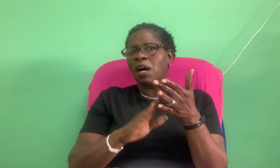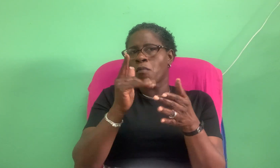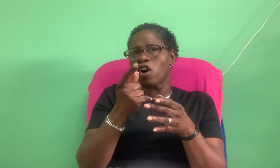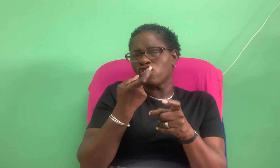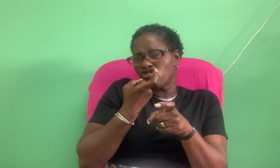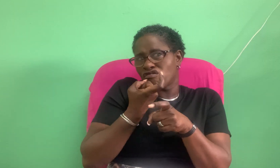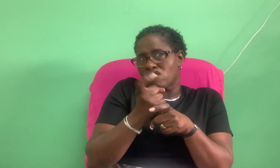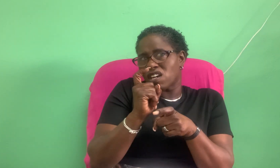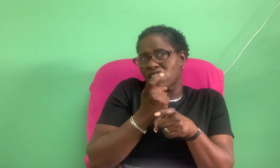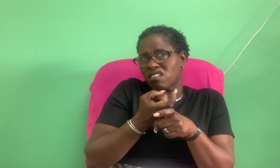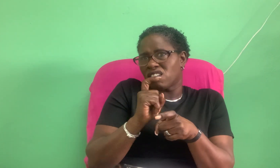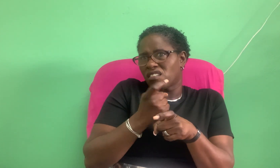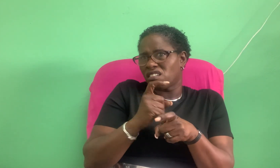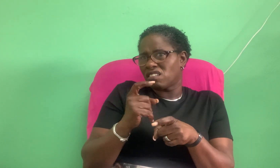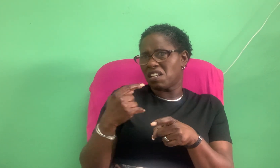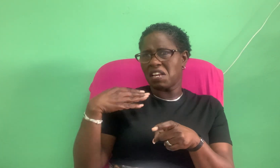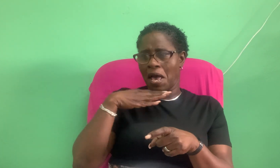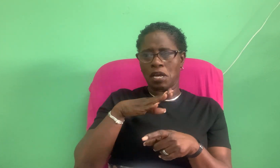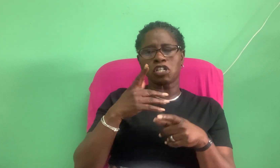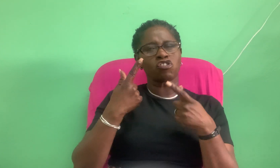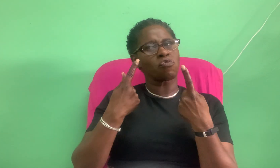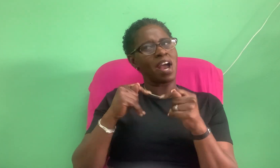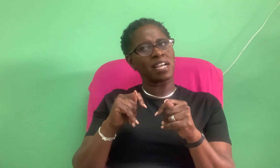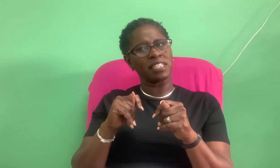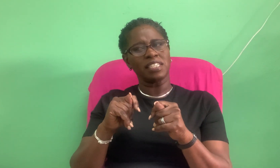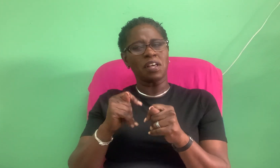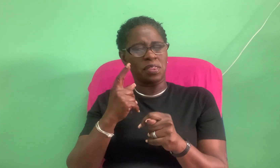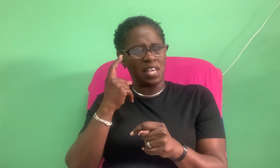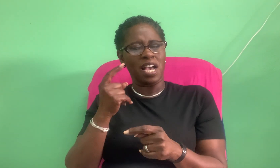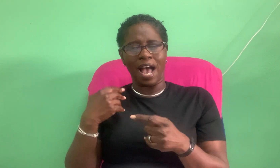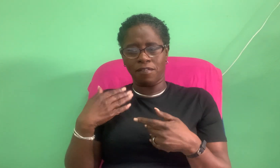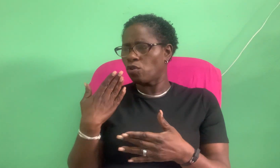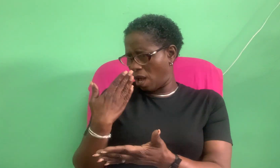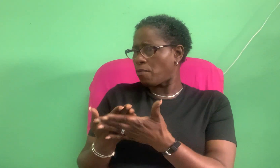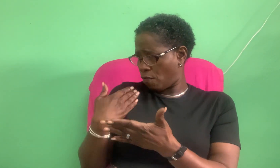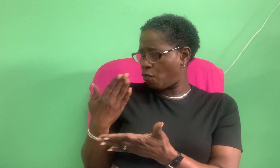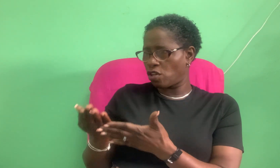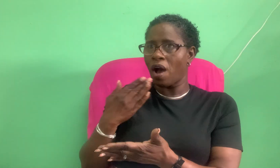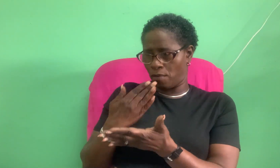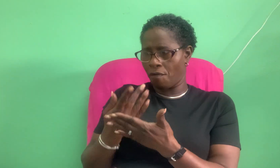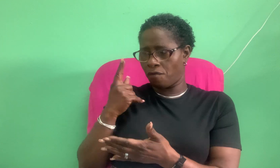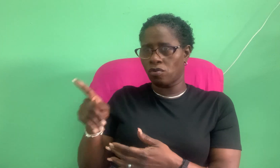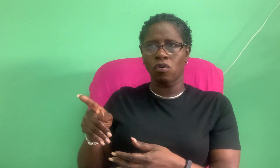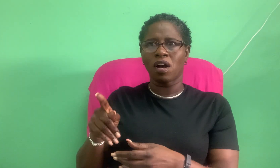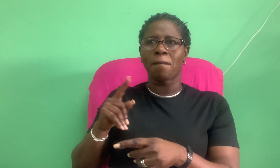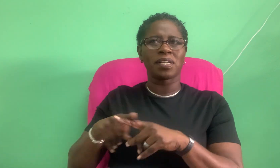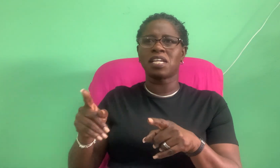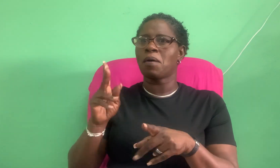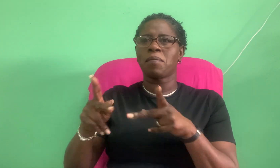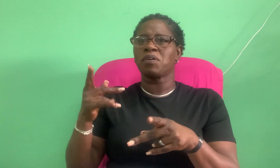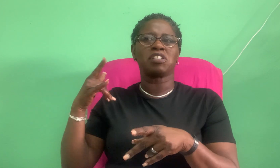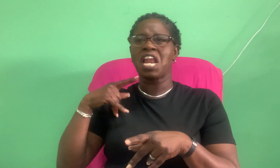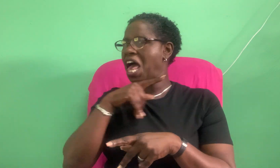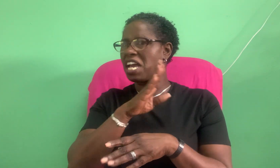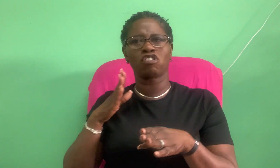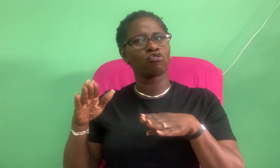a romantic partner. We do see a lot of that. That's not super helpful, but that's my answer. So my initial thoughts when I hear this question is